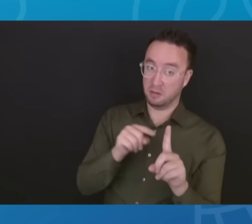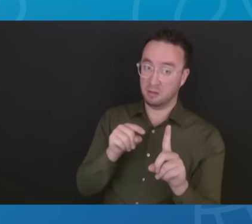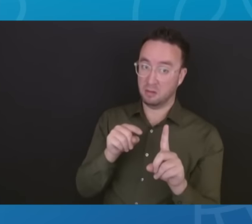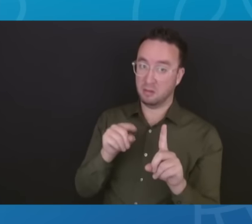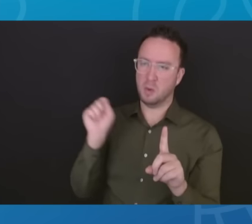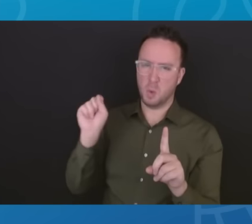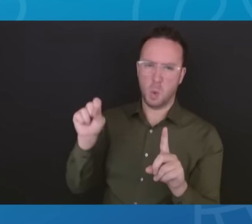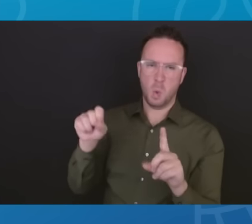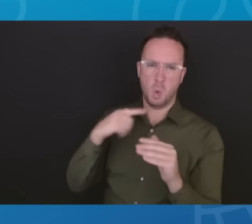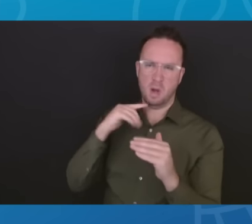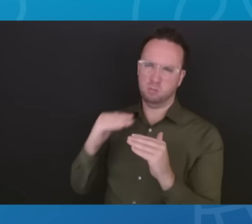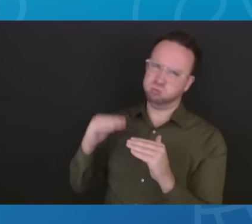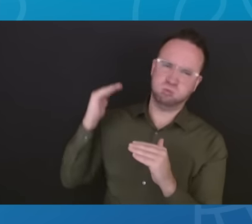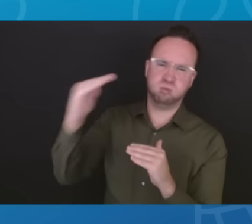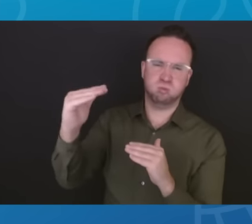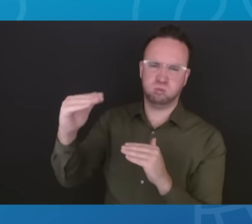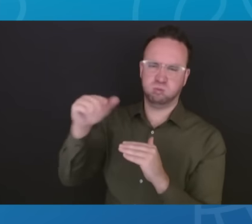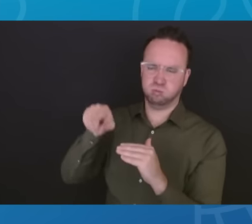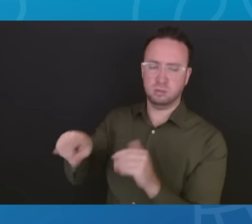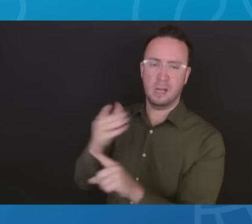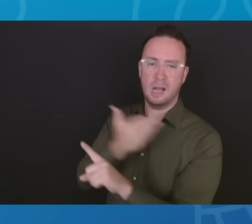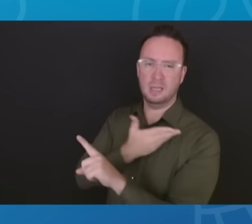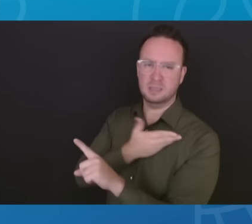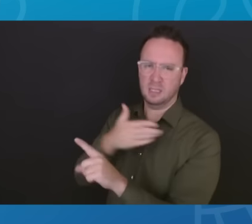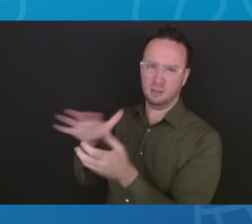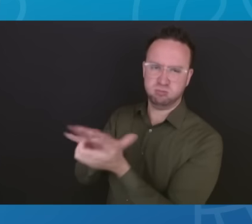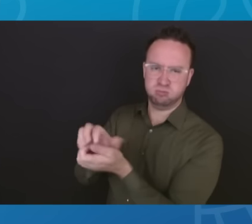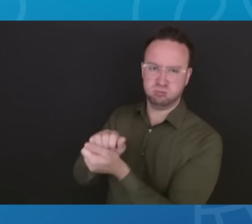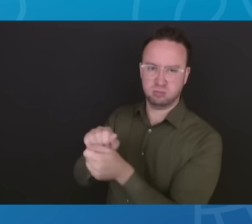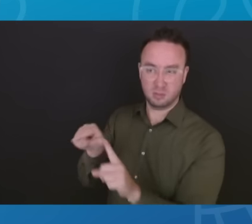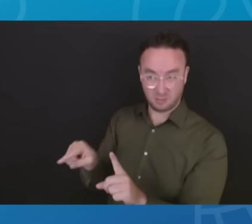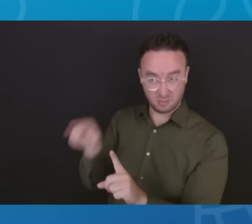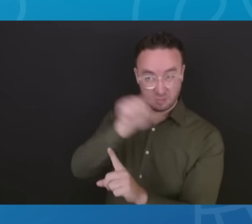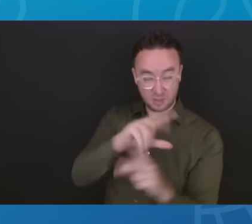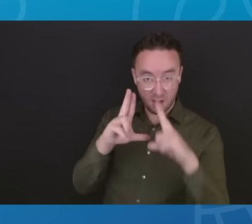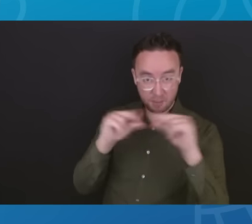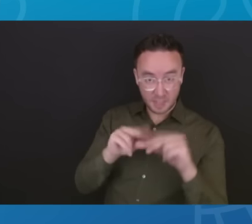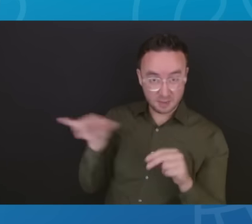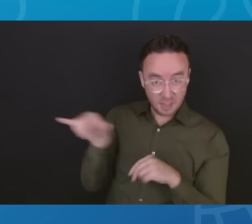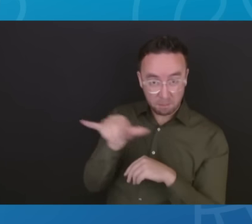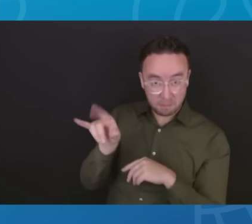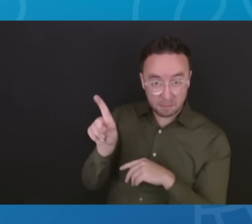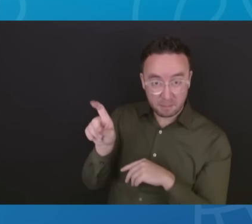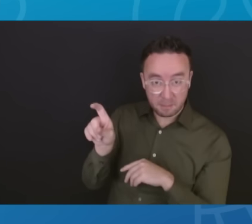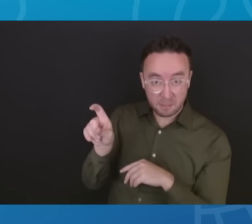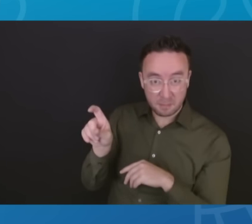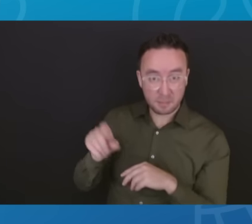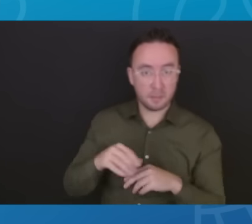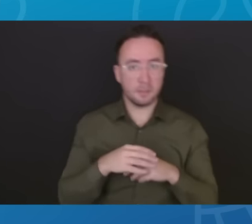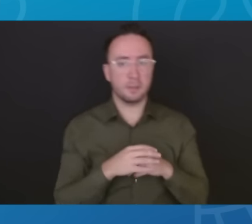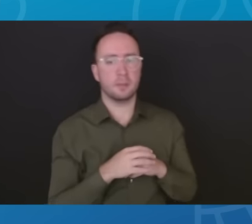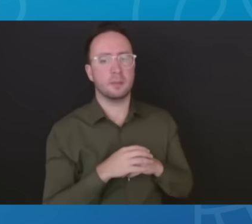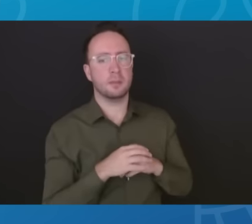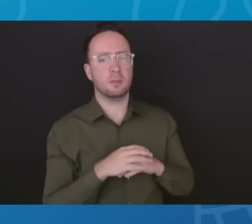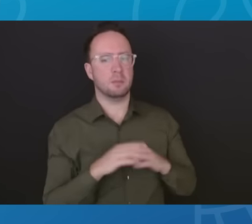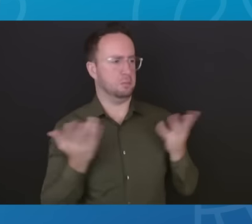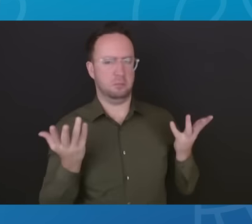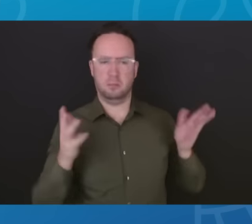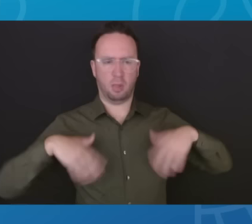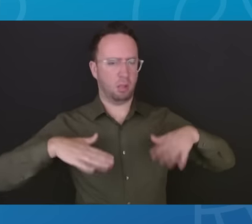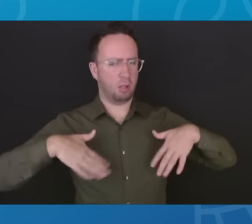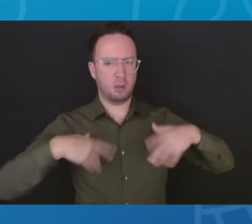in Lebanon, are they over the top? I don't have a sweeping conclusion to offer you at this point. Mm-hmm. We're watching all of them closely. We make our judgments, both when you look